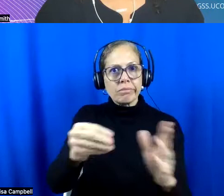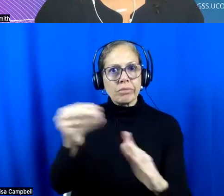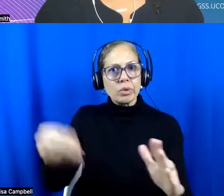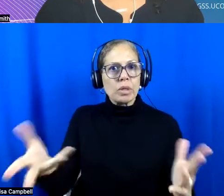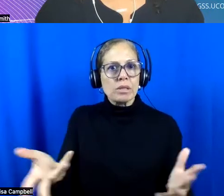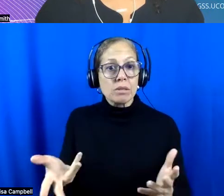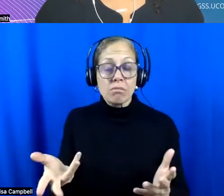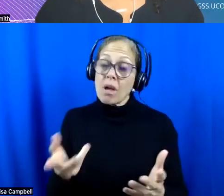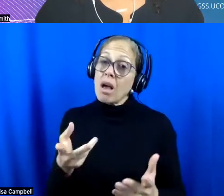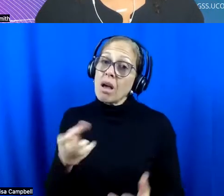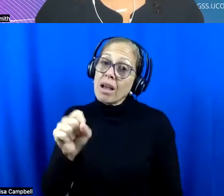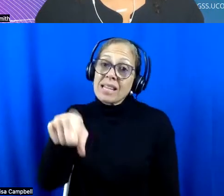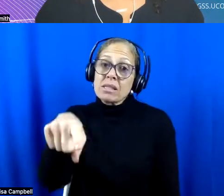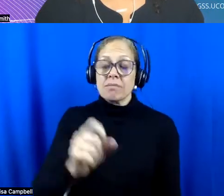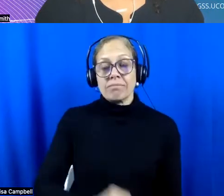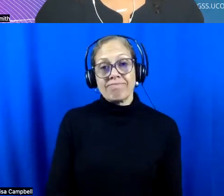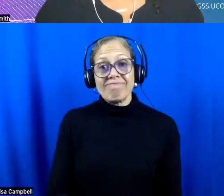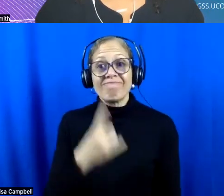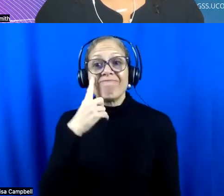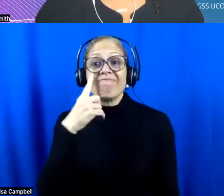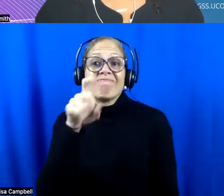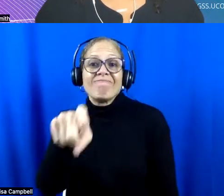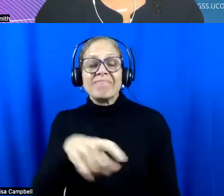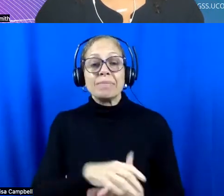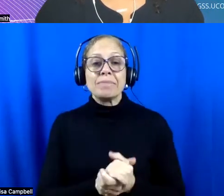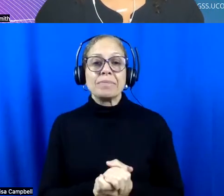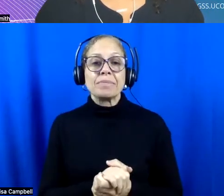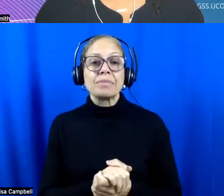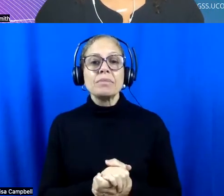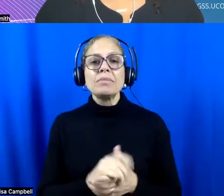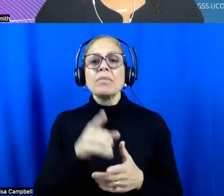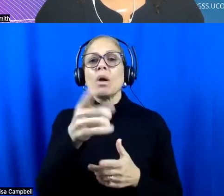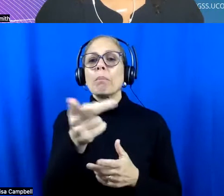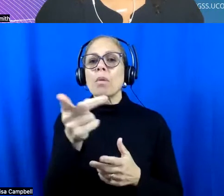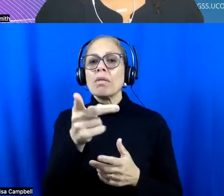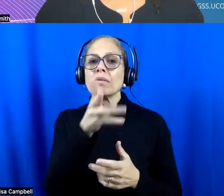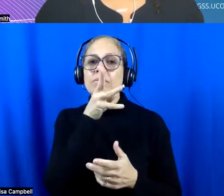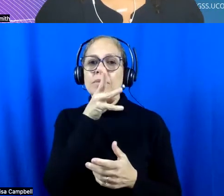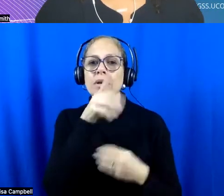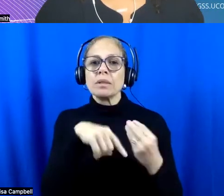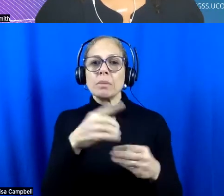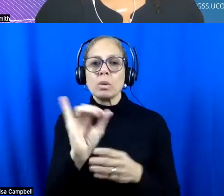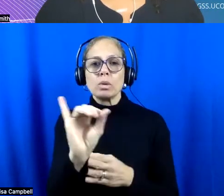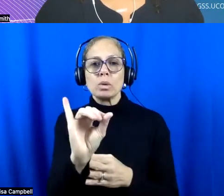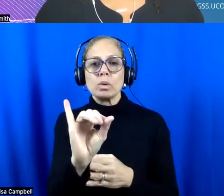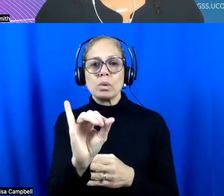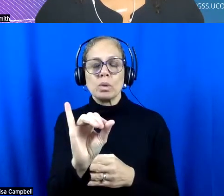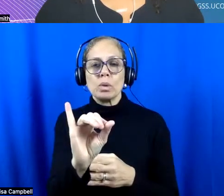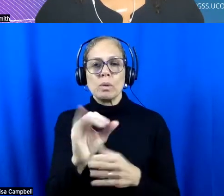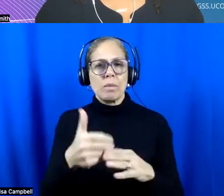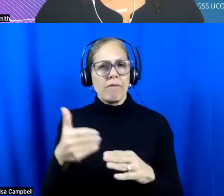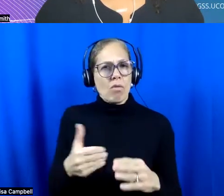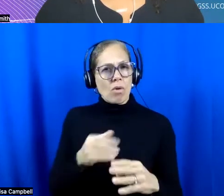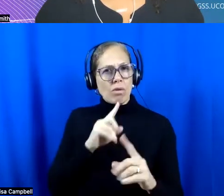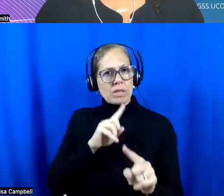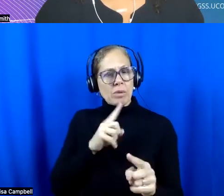because I agree that it's just necessary. I'm thinking about too, something that y'all both touched on in your responses earlier. We're thinking,